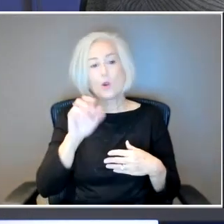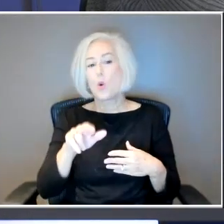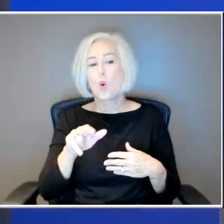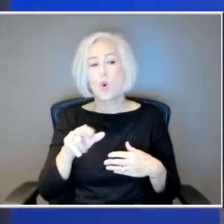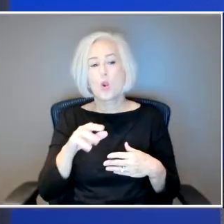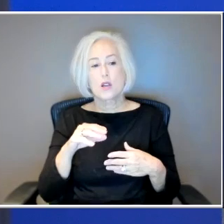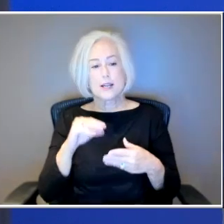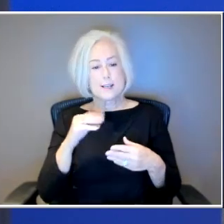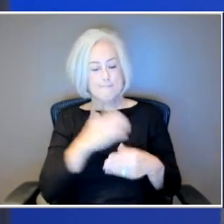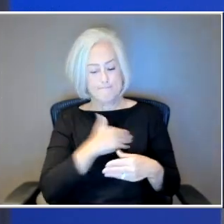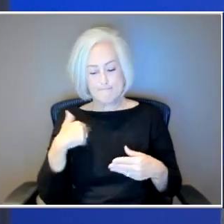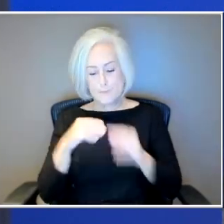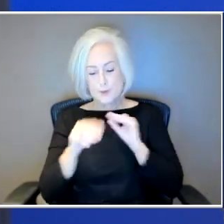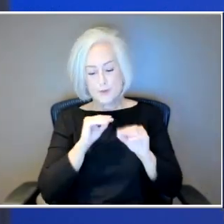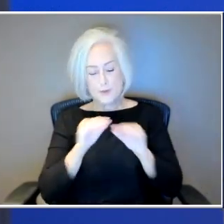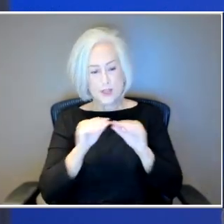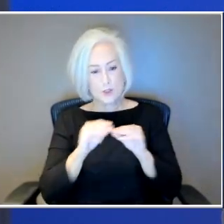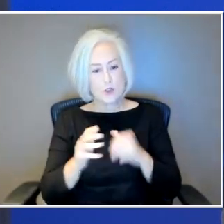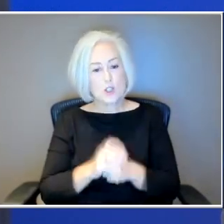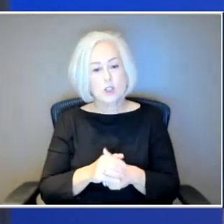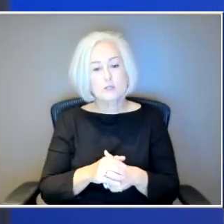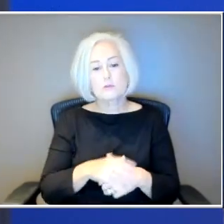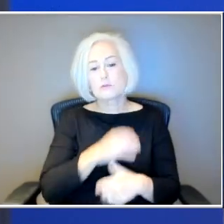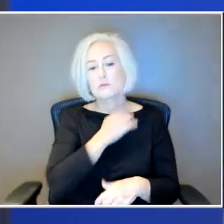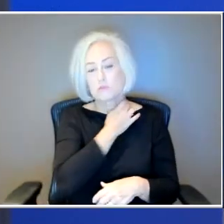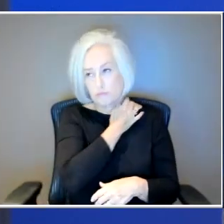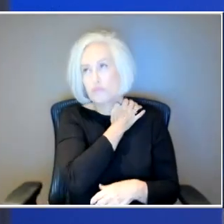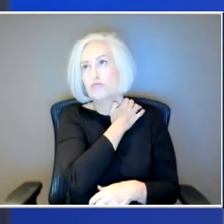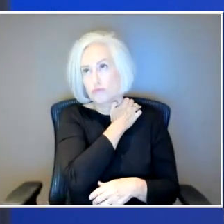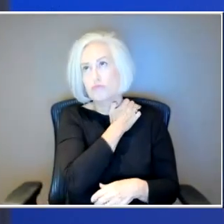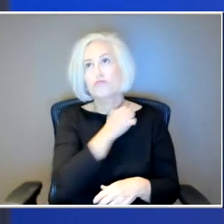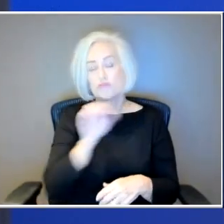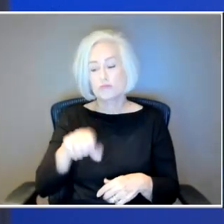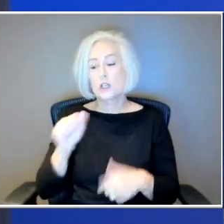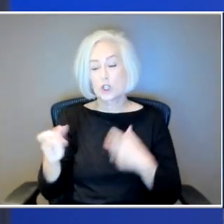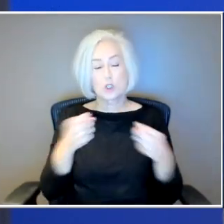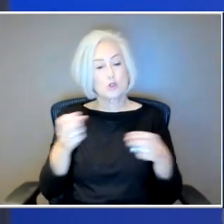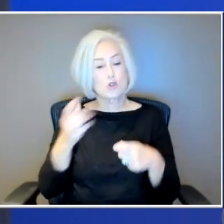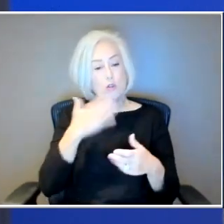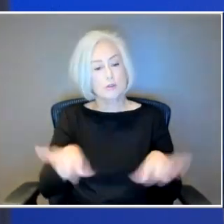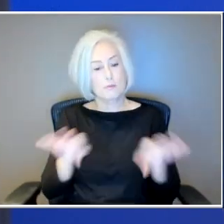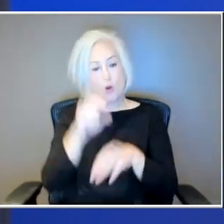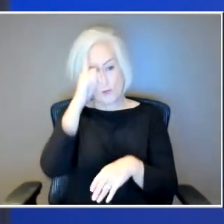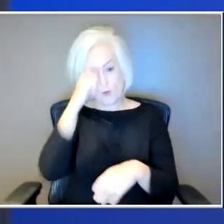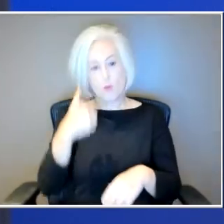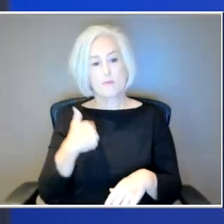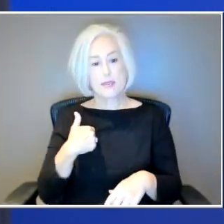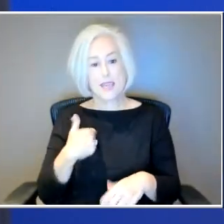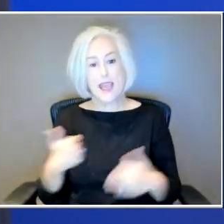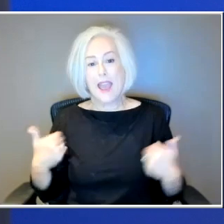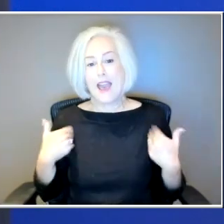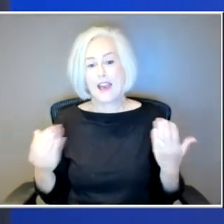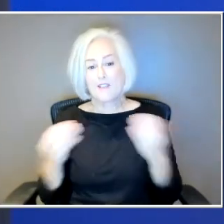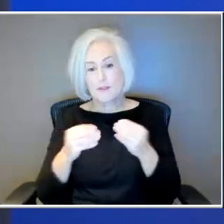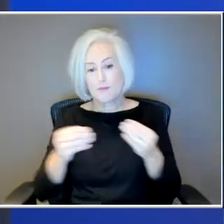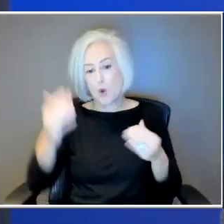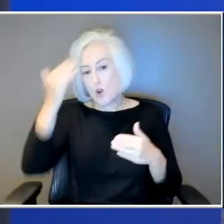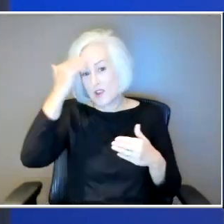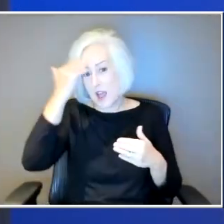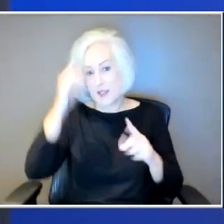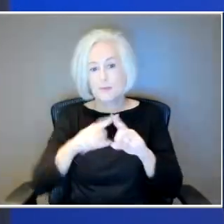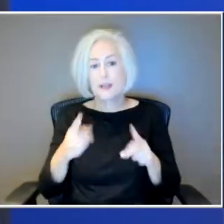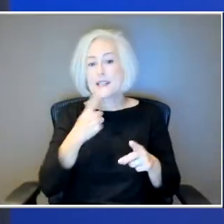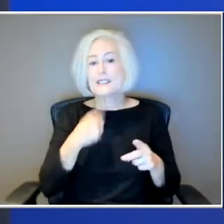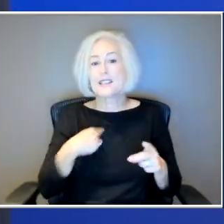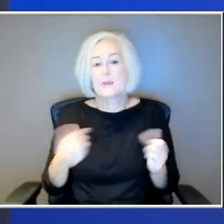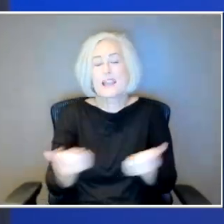very helpful because I felt like, again, control was a big thing for me, so I felt like I had more knowledge, but then again, I was like, please tell me everything you know. I don't know everything. Yeah,